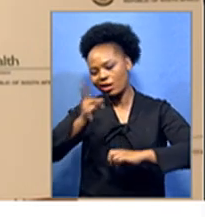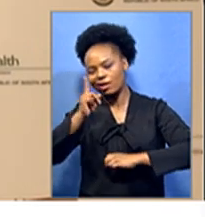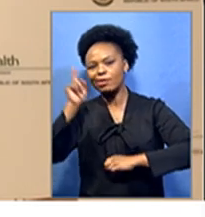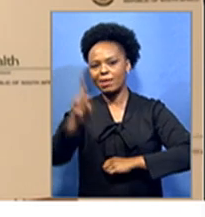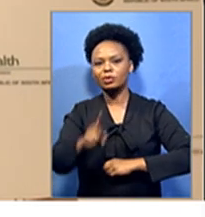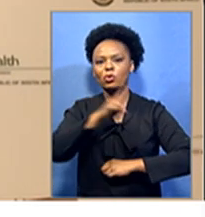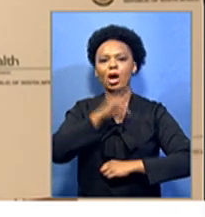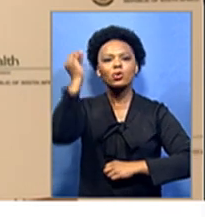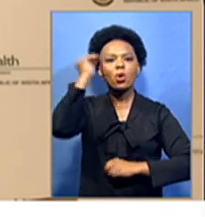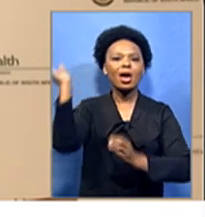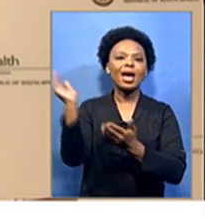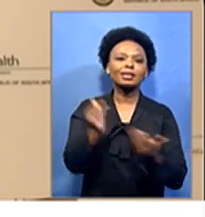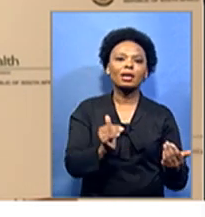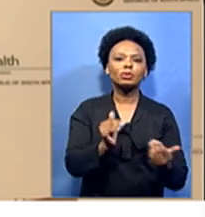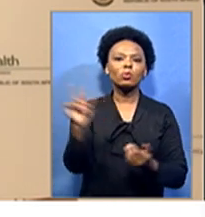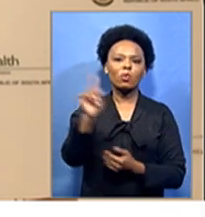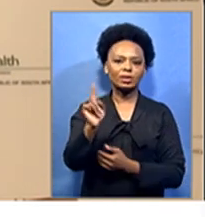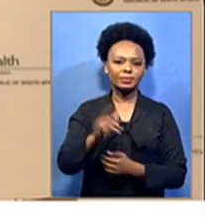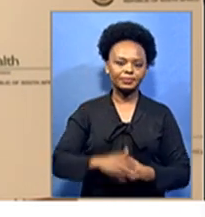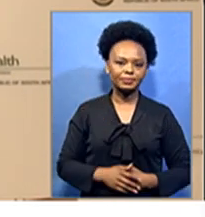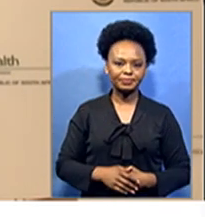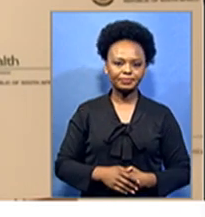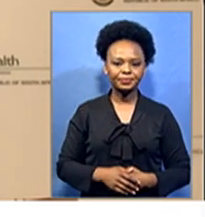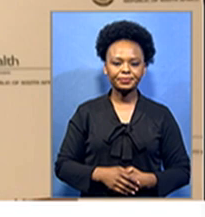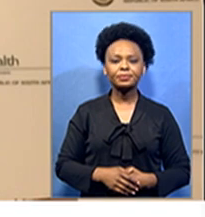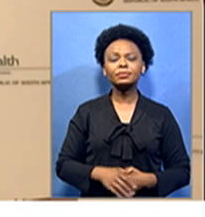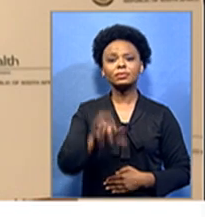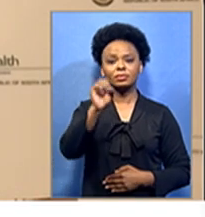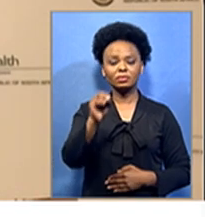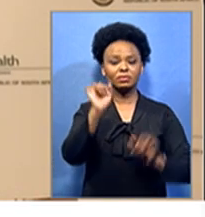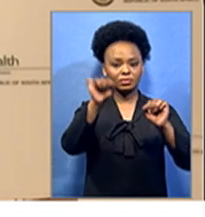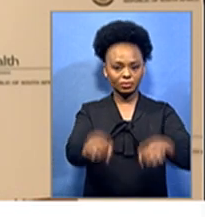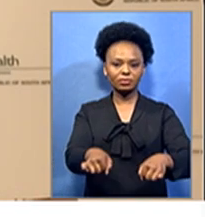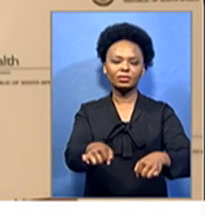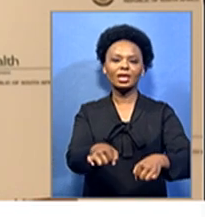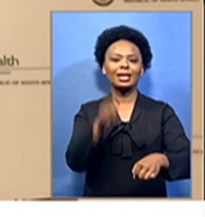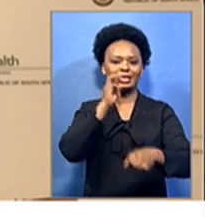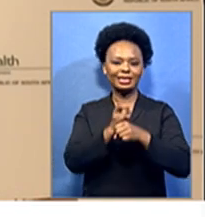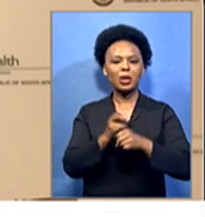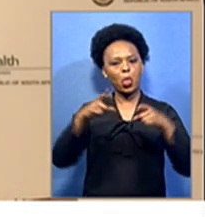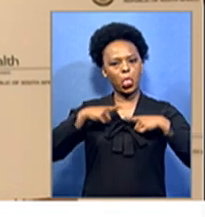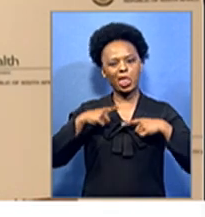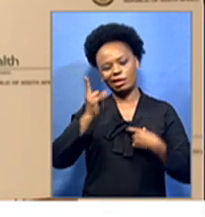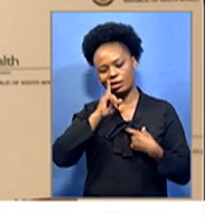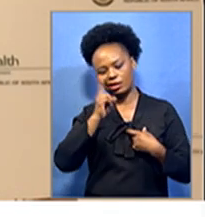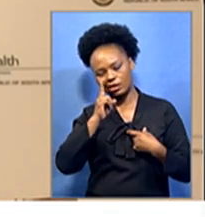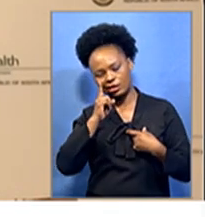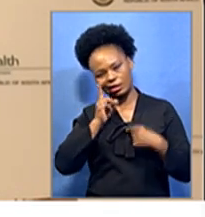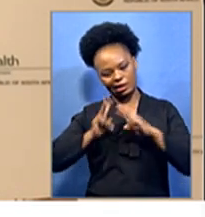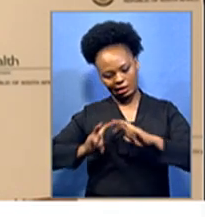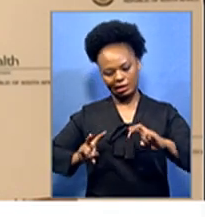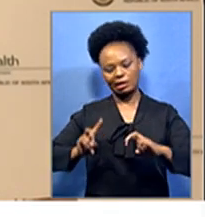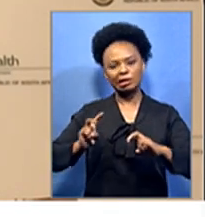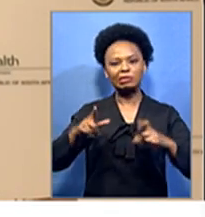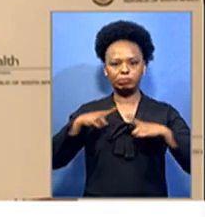process goes on. So yes, it is a study in the form that we are making